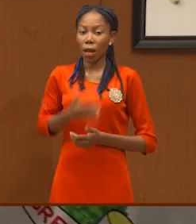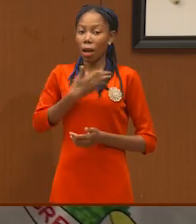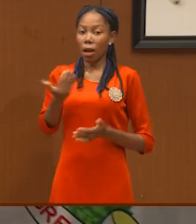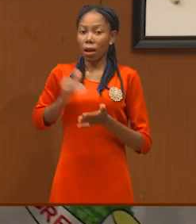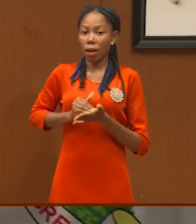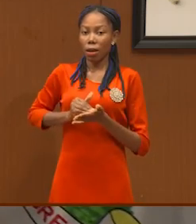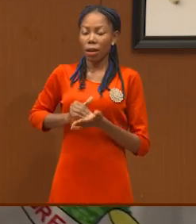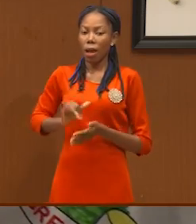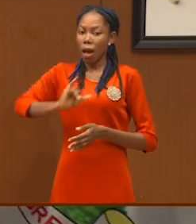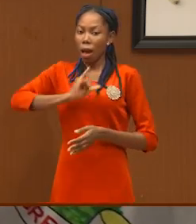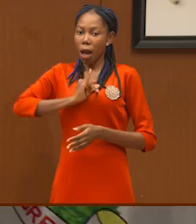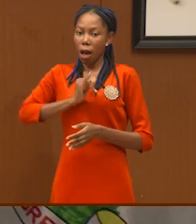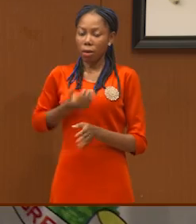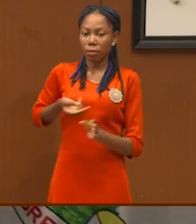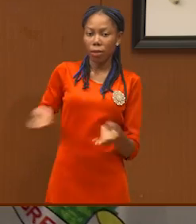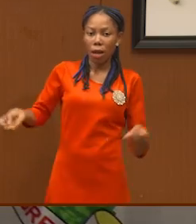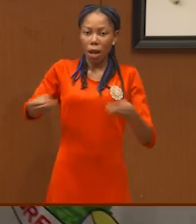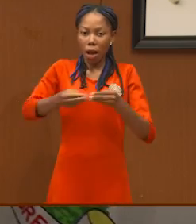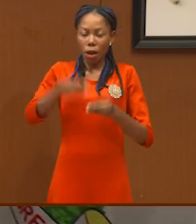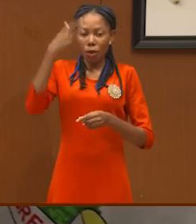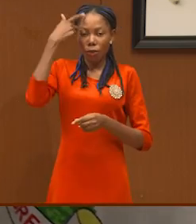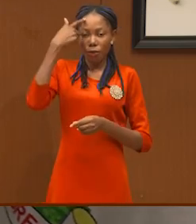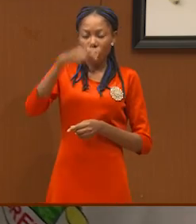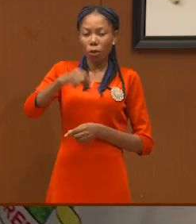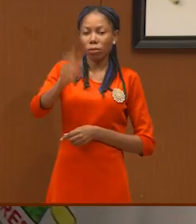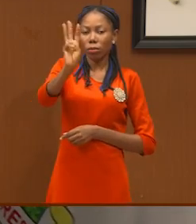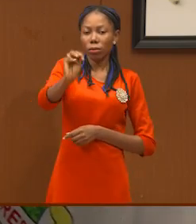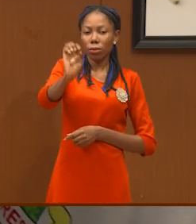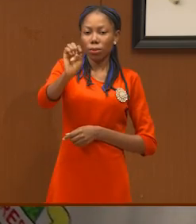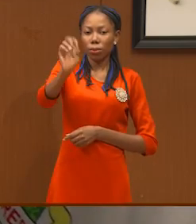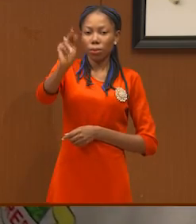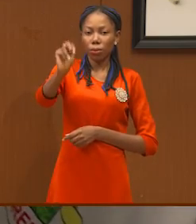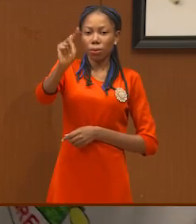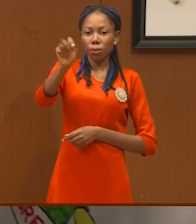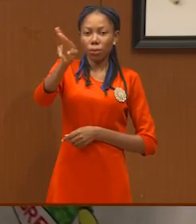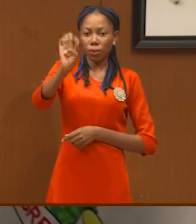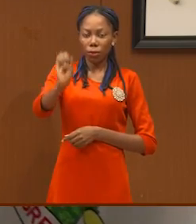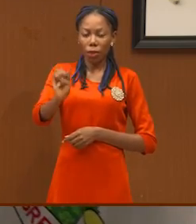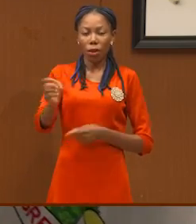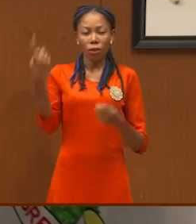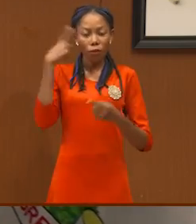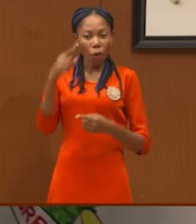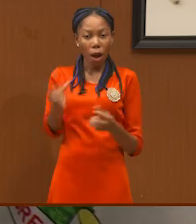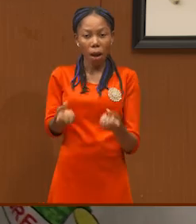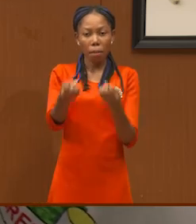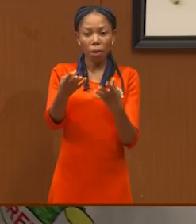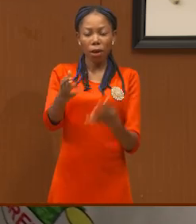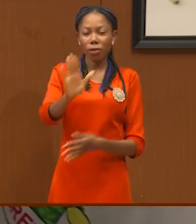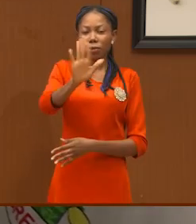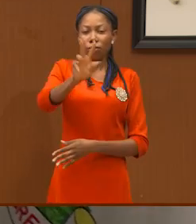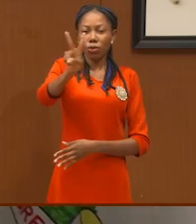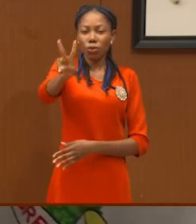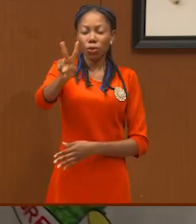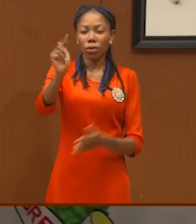also applied for prepaid meter Yes, we did. to the sum of about